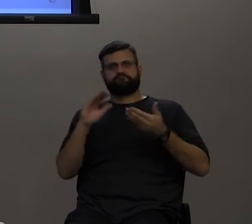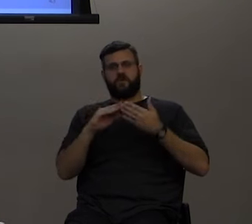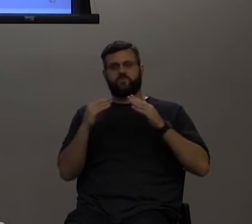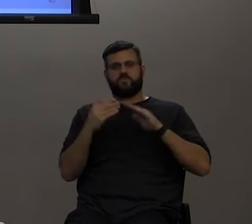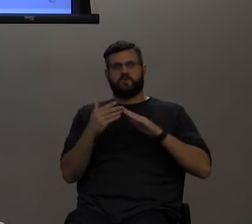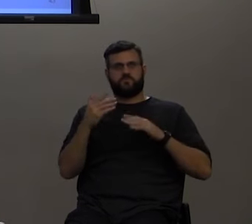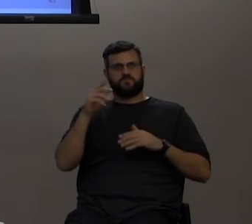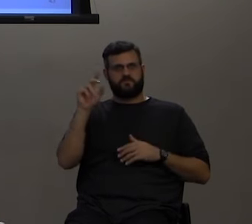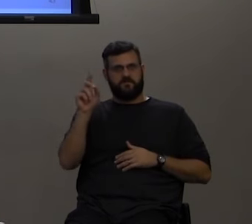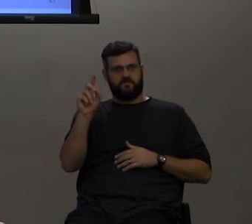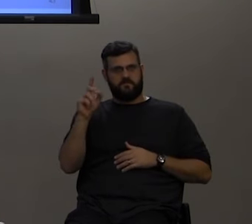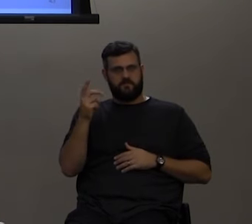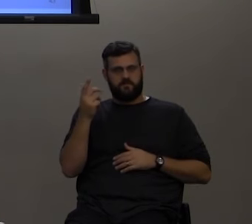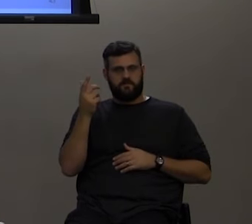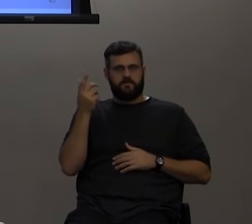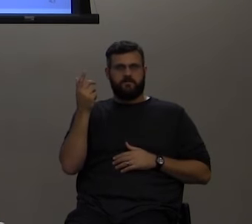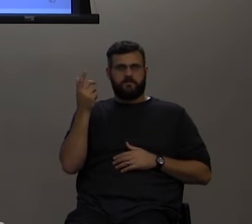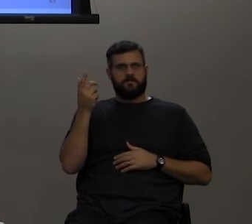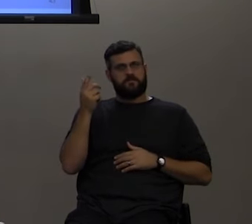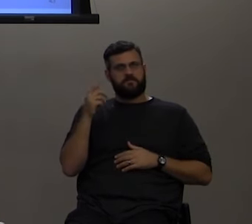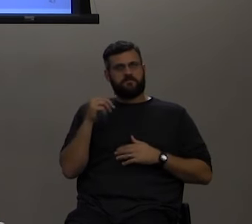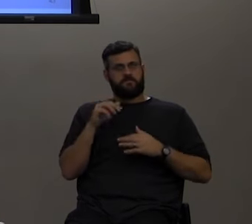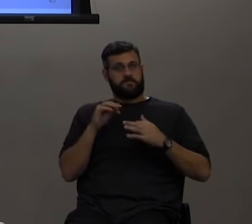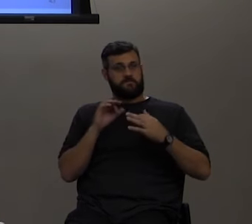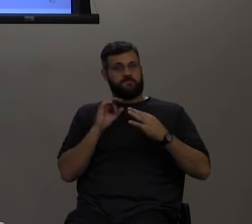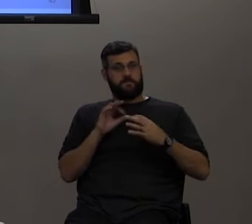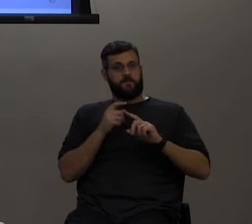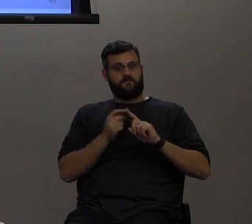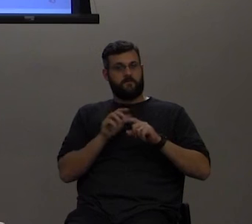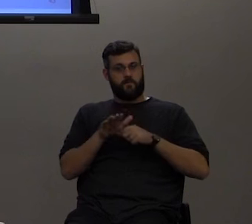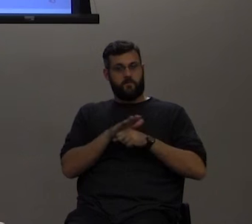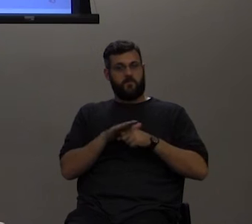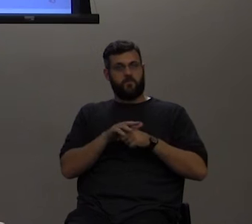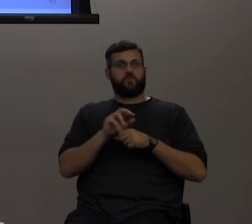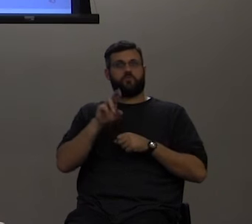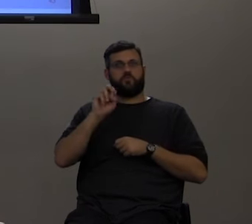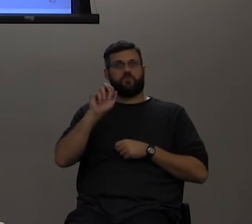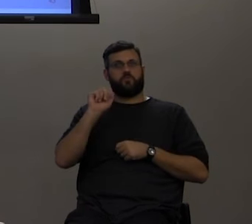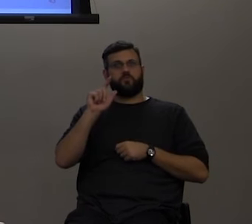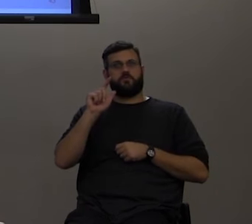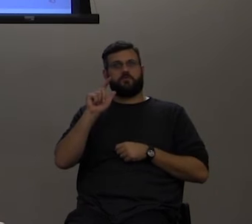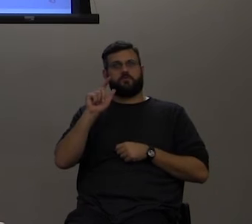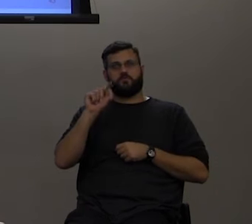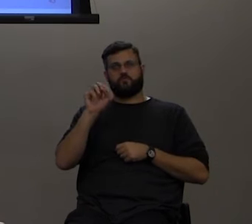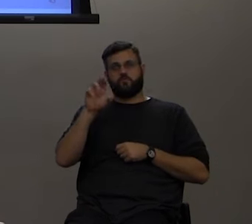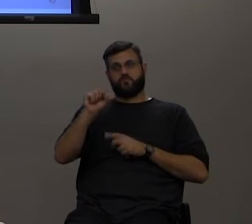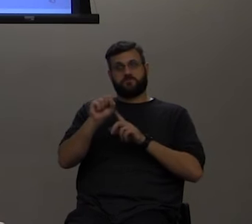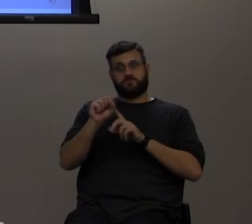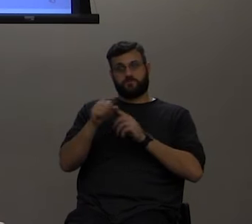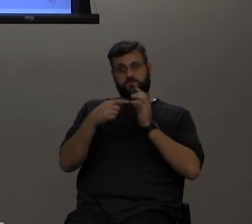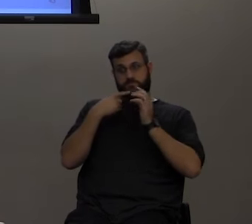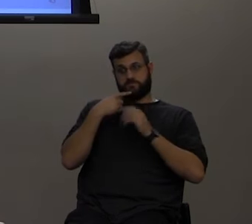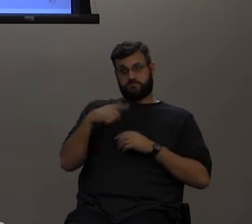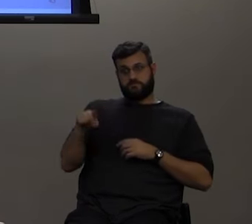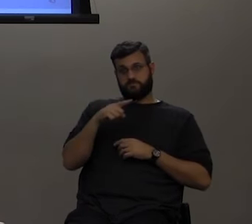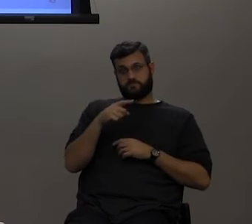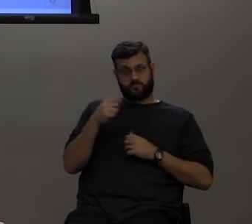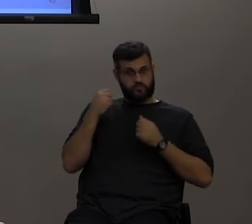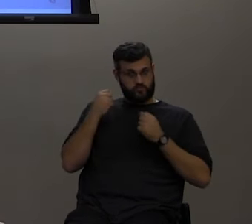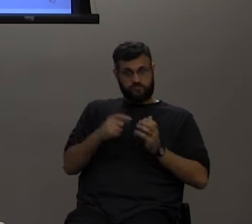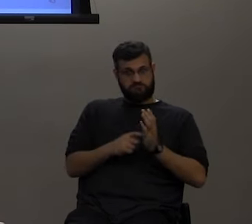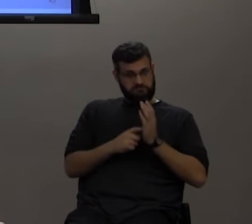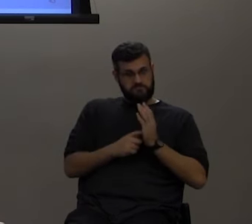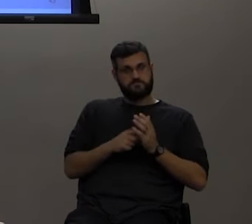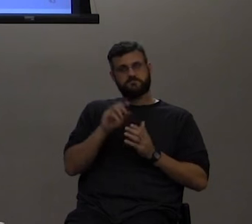downtown Danville. And feedback from local realtors indicates that the strongest demand right now is on the